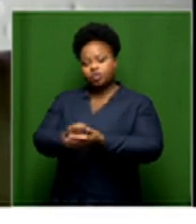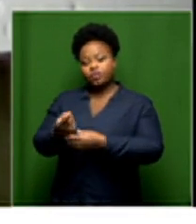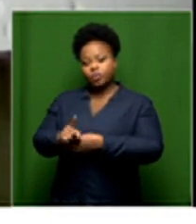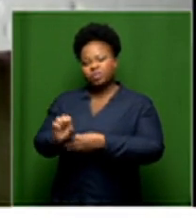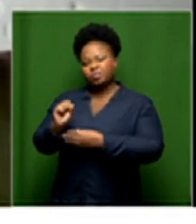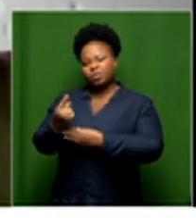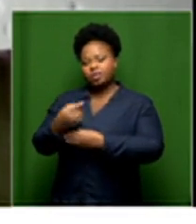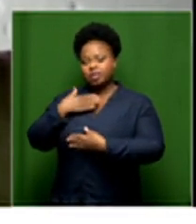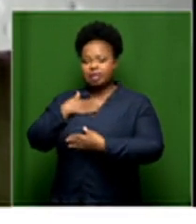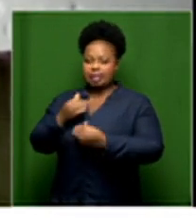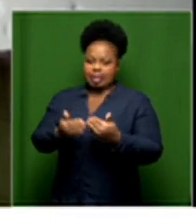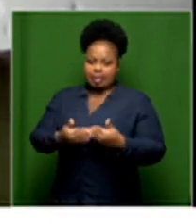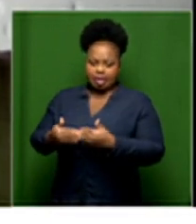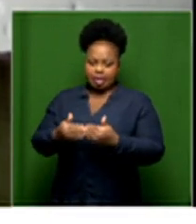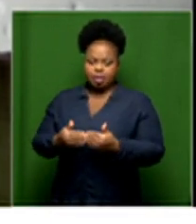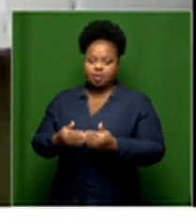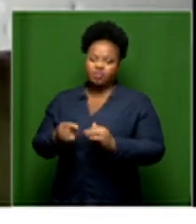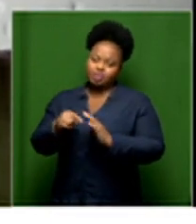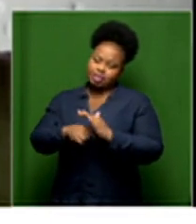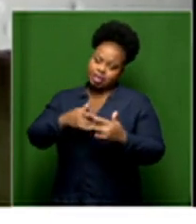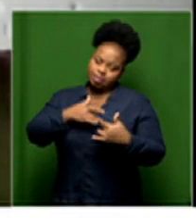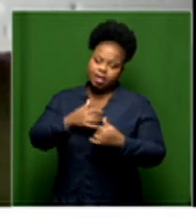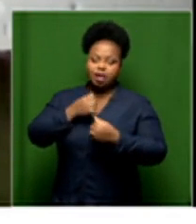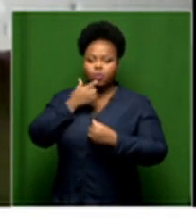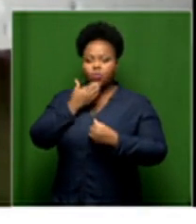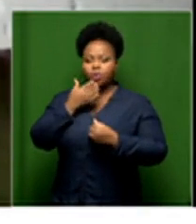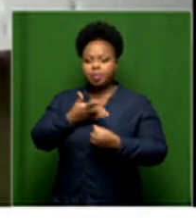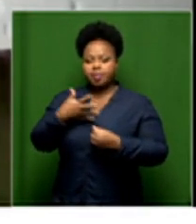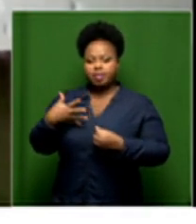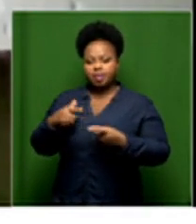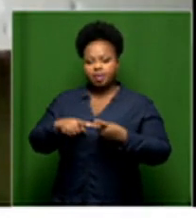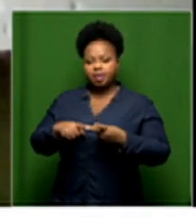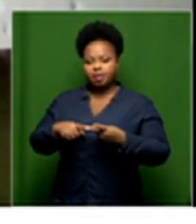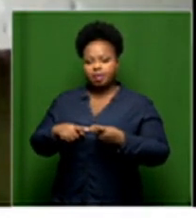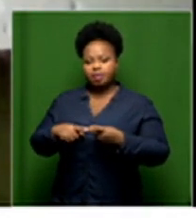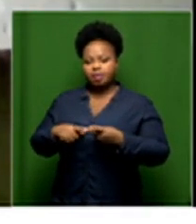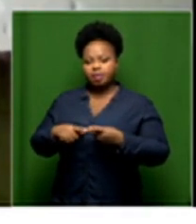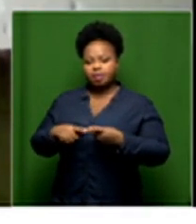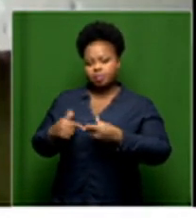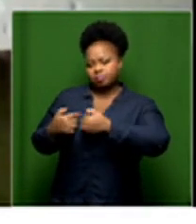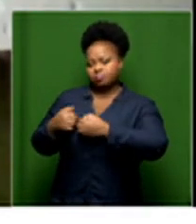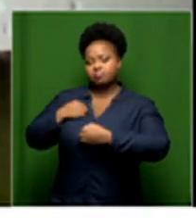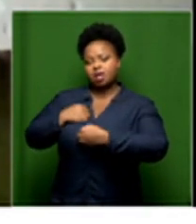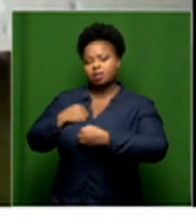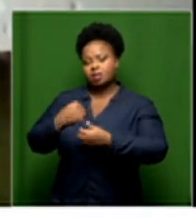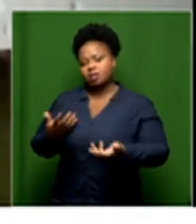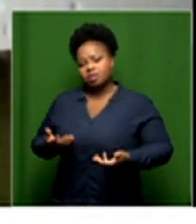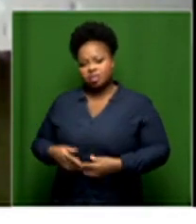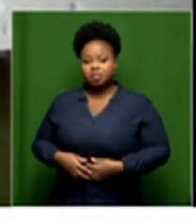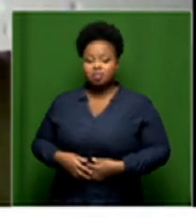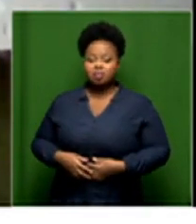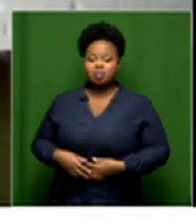care deeply, my mother and the person that I'm with. So, and then if you look